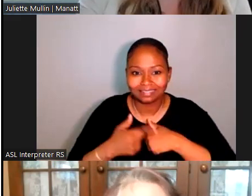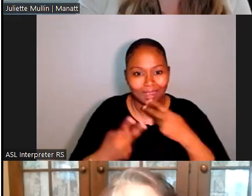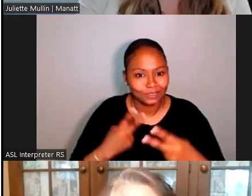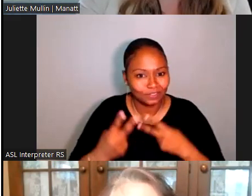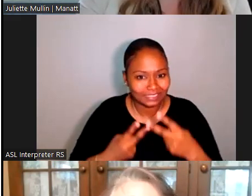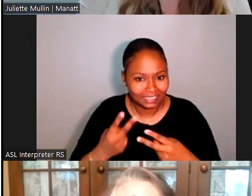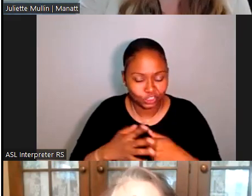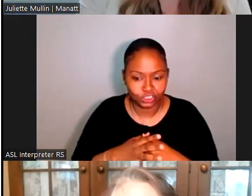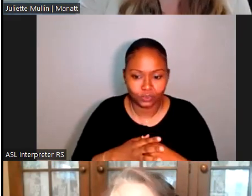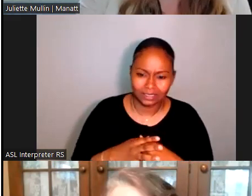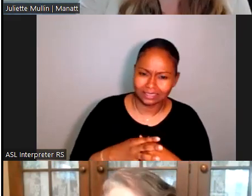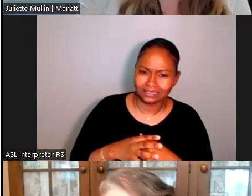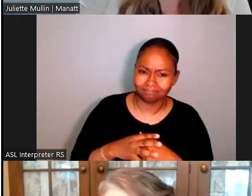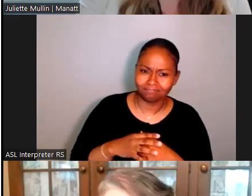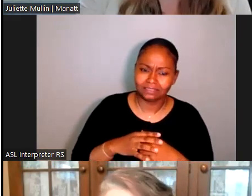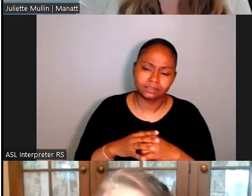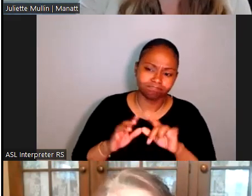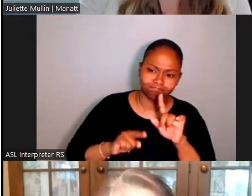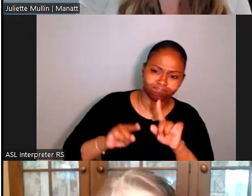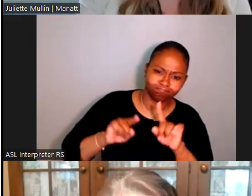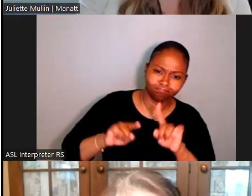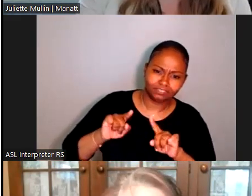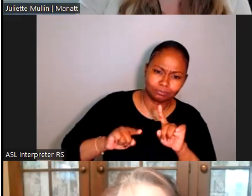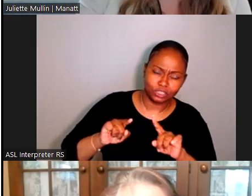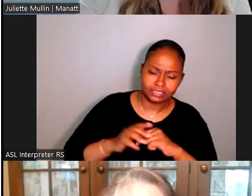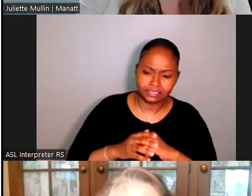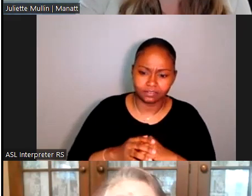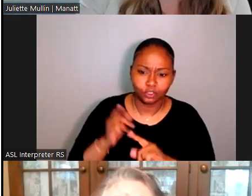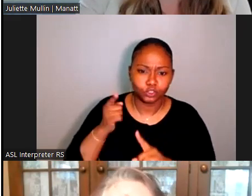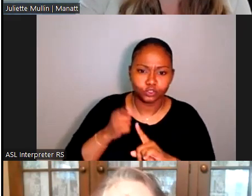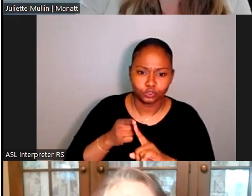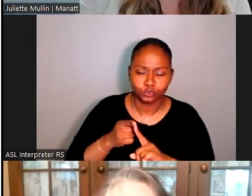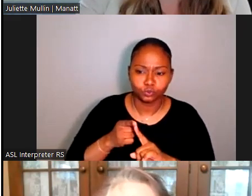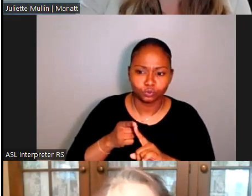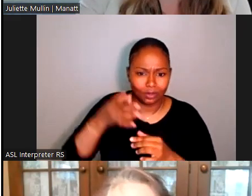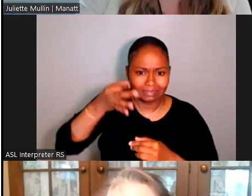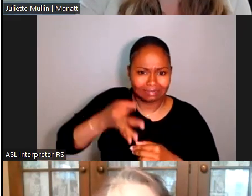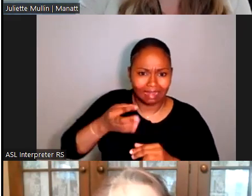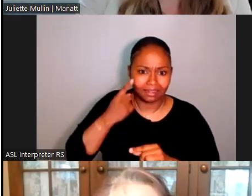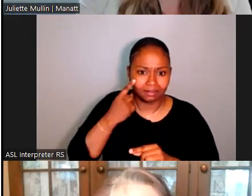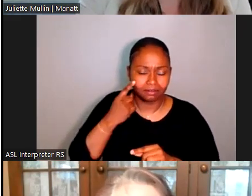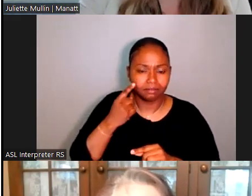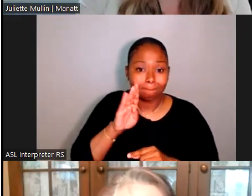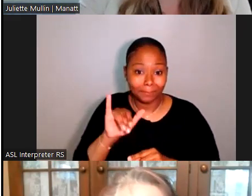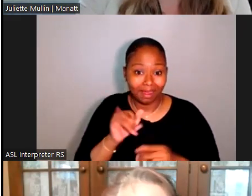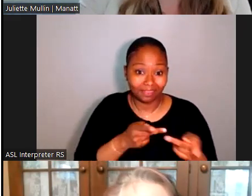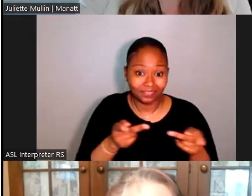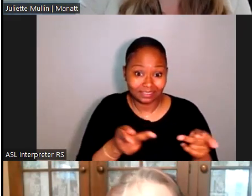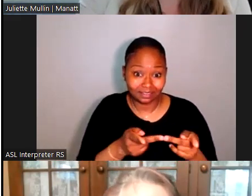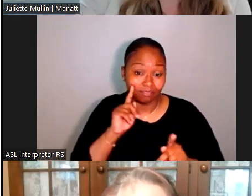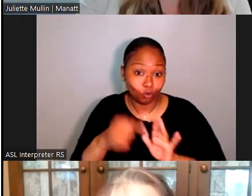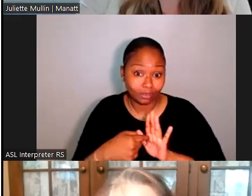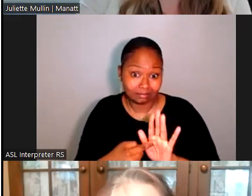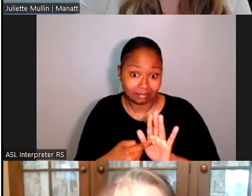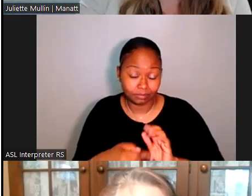was subjective, to the facility. For example, the facility where my